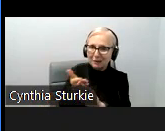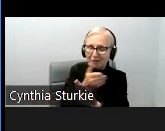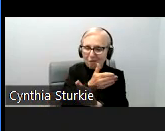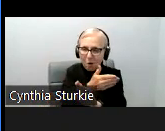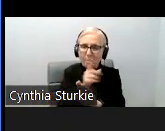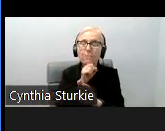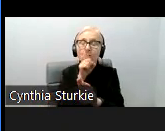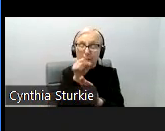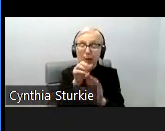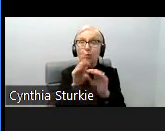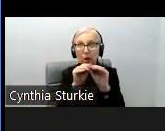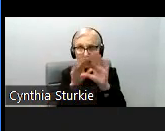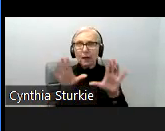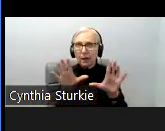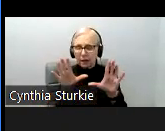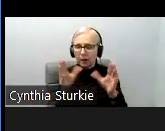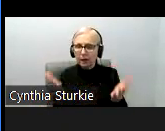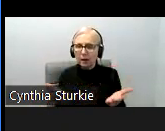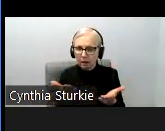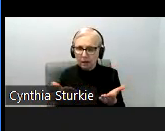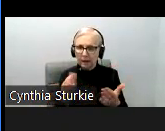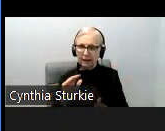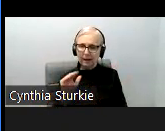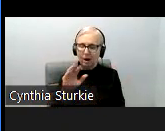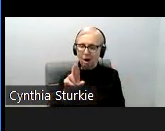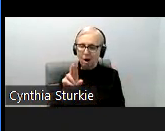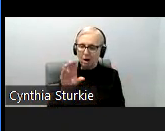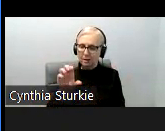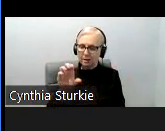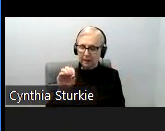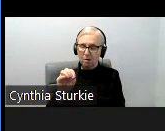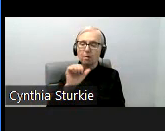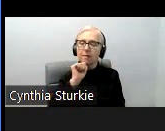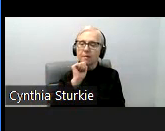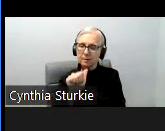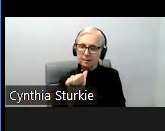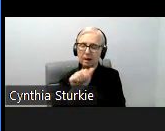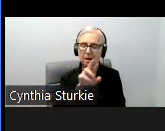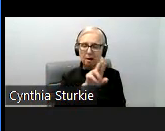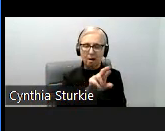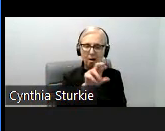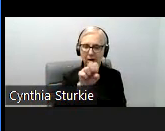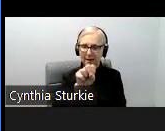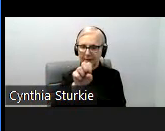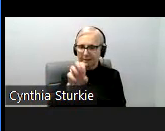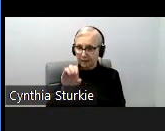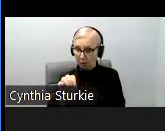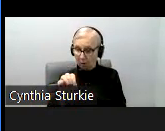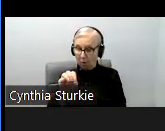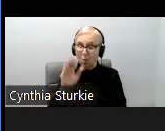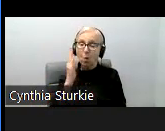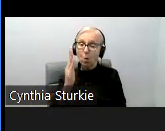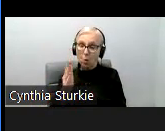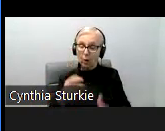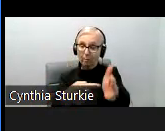be really, really clear here. So an RCO that is not an RSSO would be required